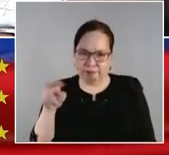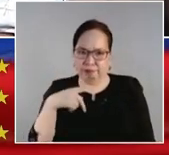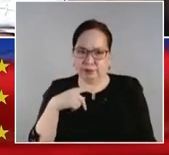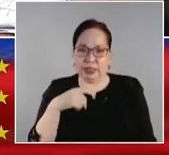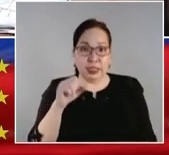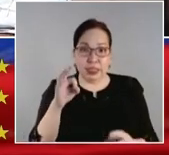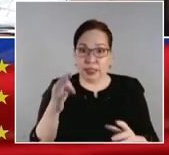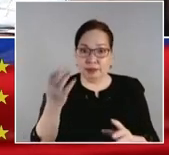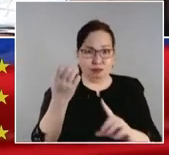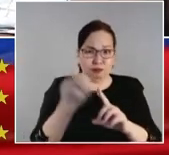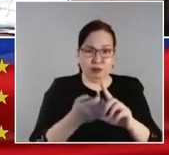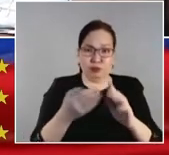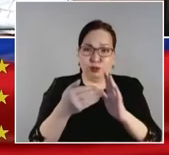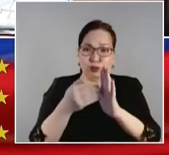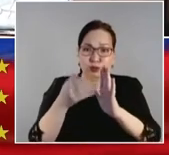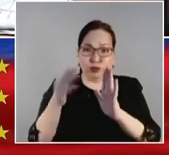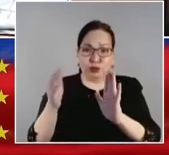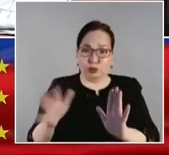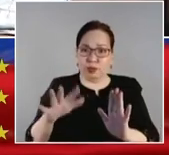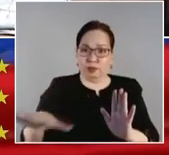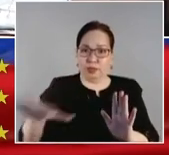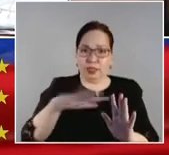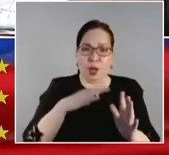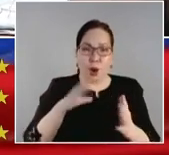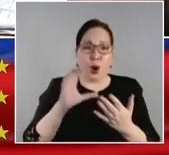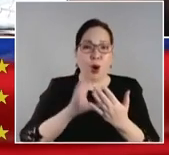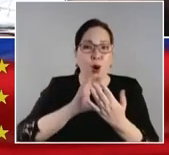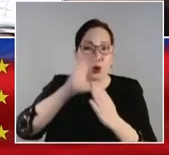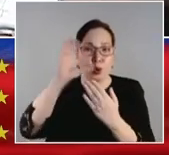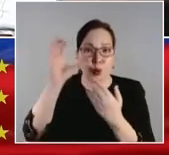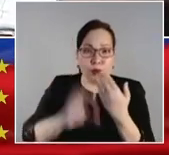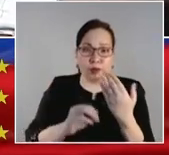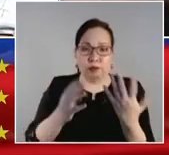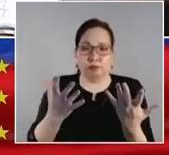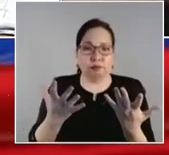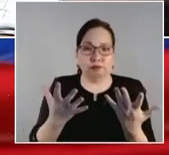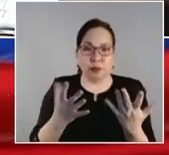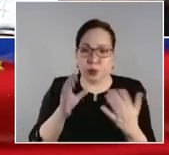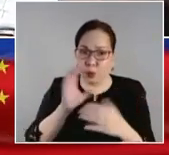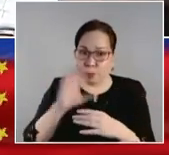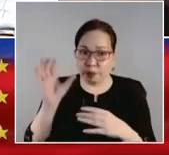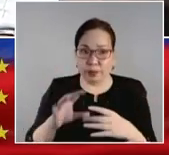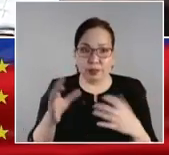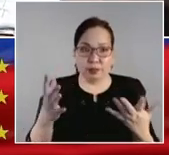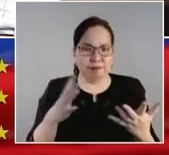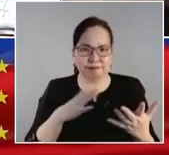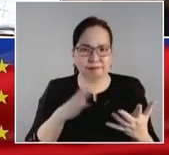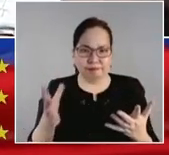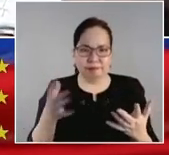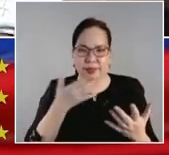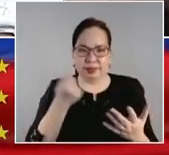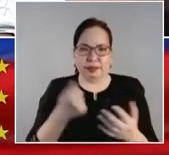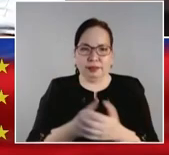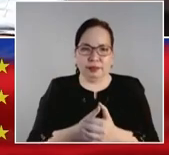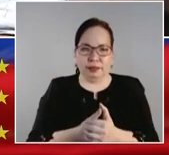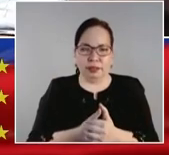ay may complete curriculum in one USB, then that will suffice. That will help them. At yung testing